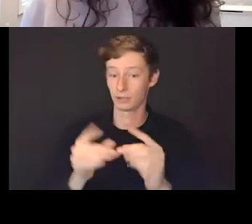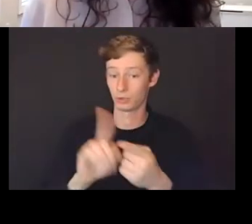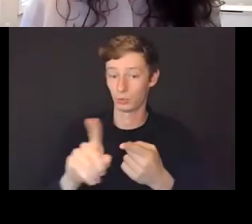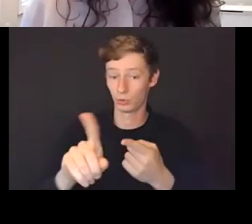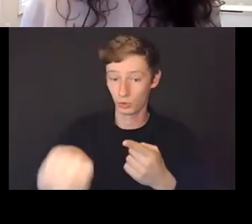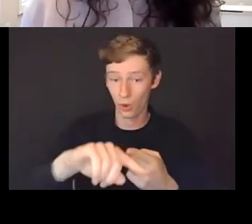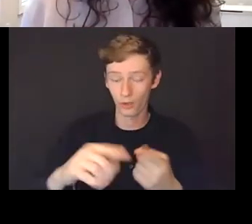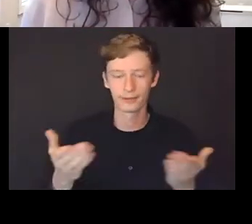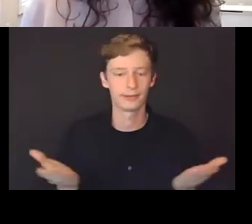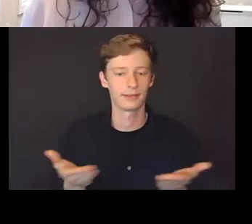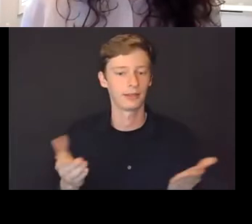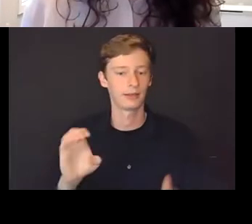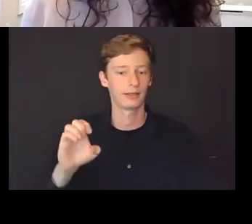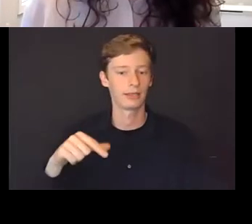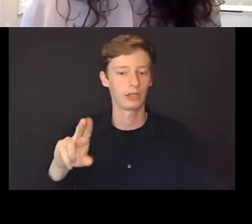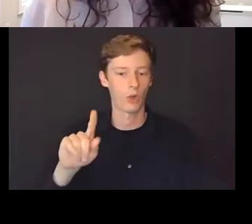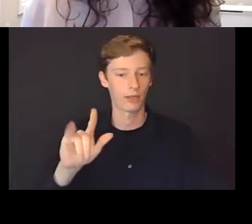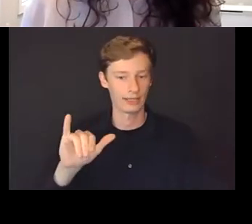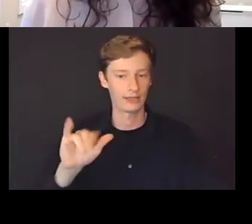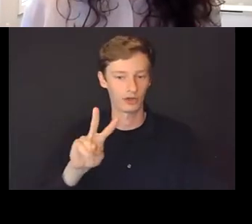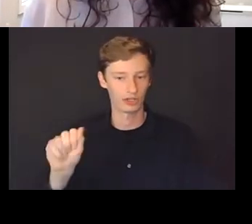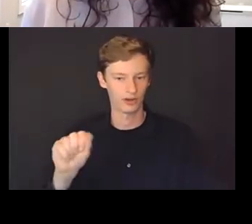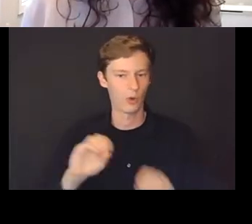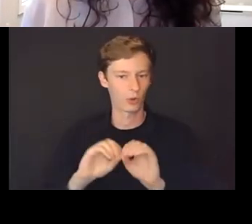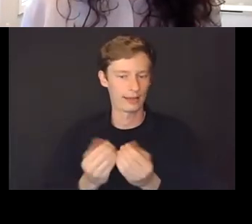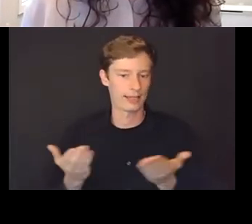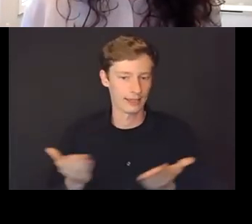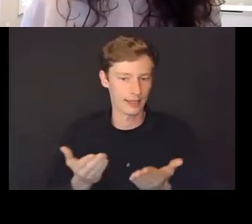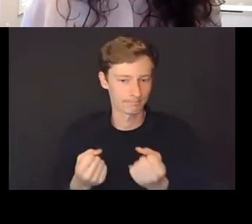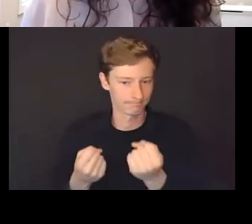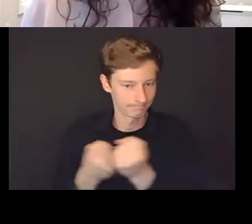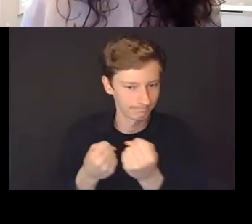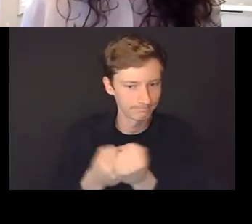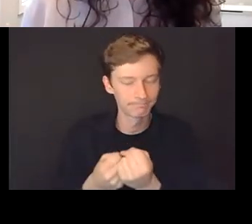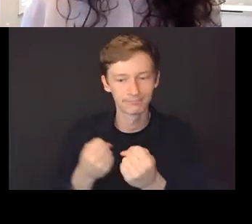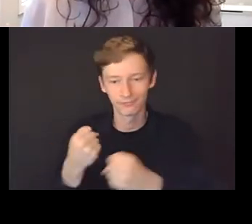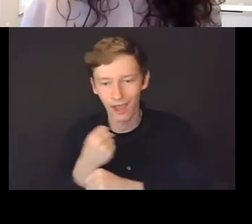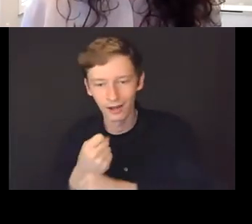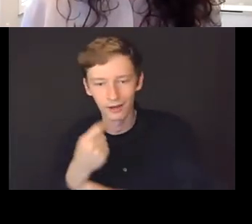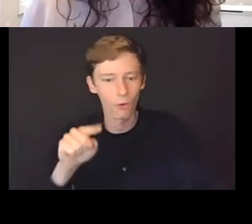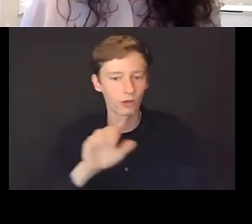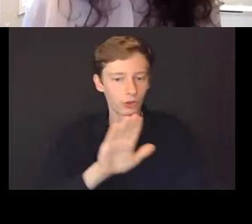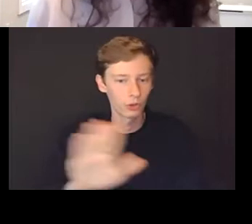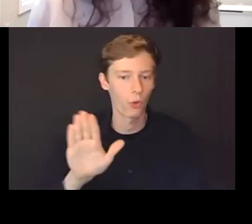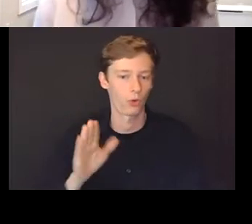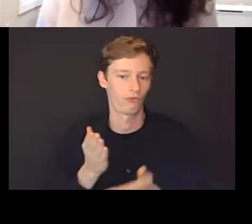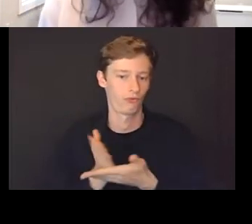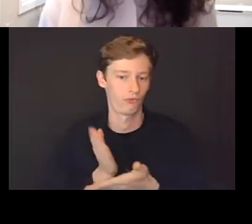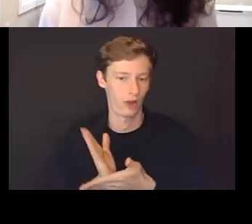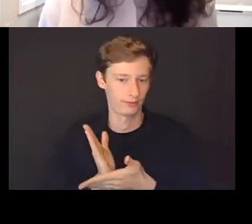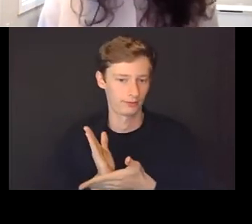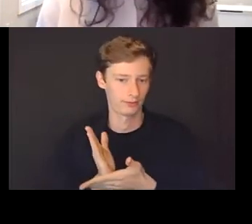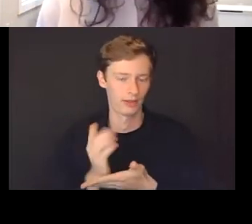Virginia is here fighting for your rights, and, you know, looking forward to working with our partners here in